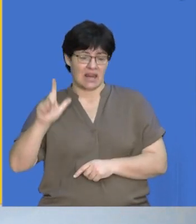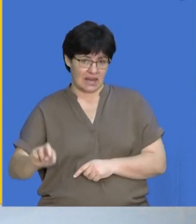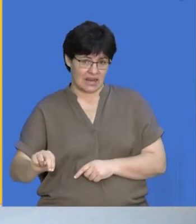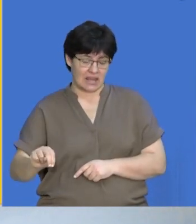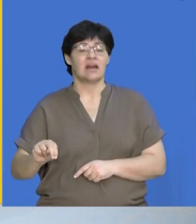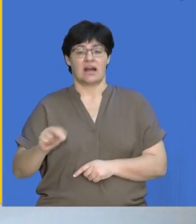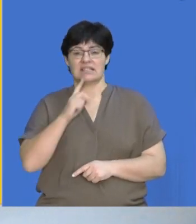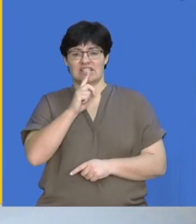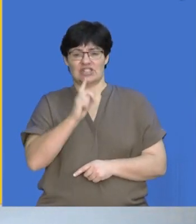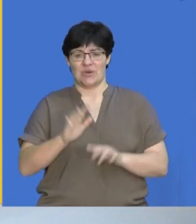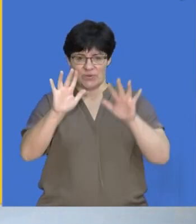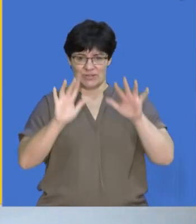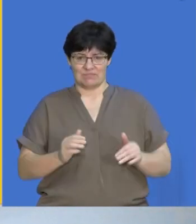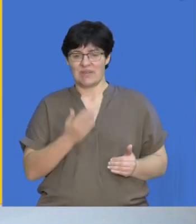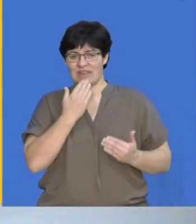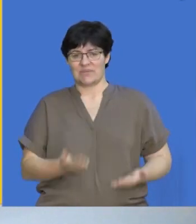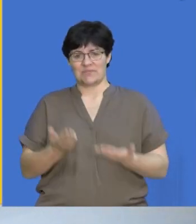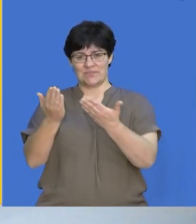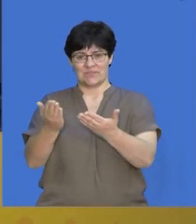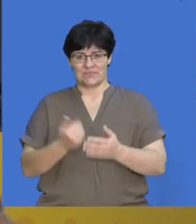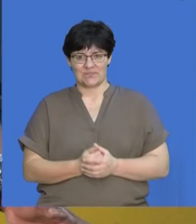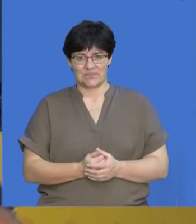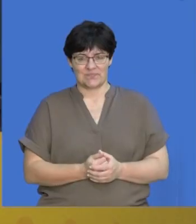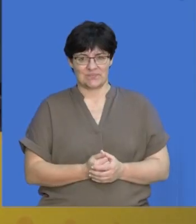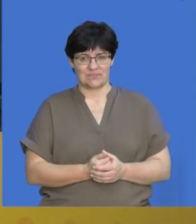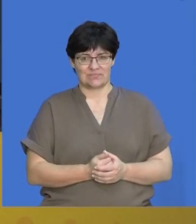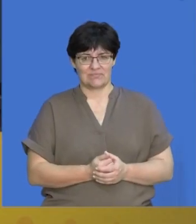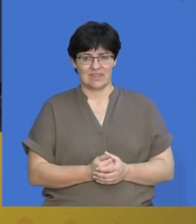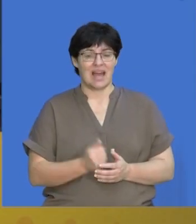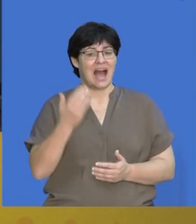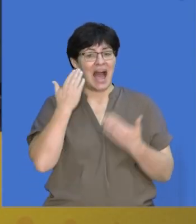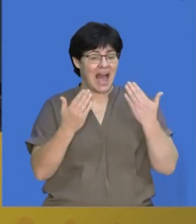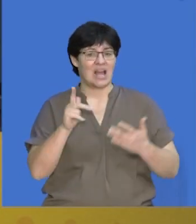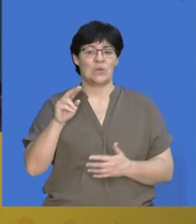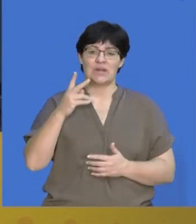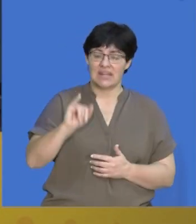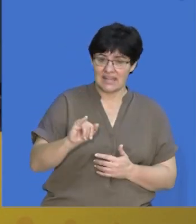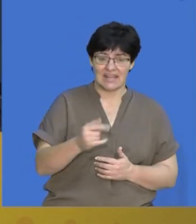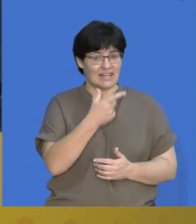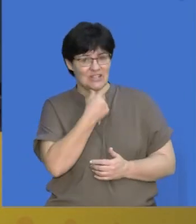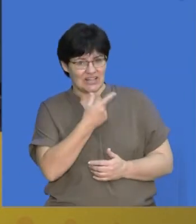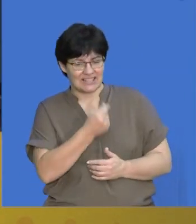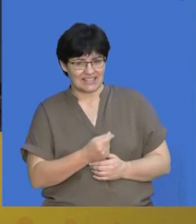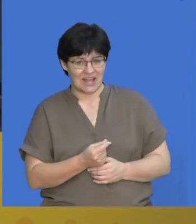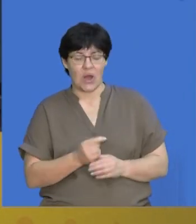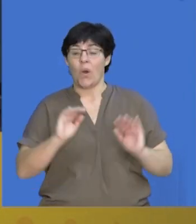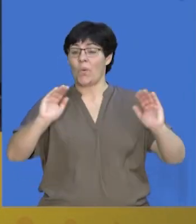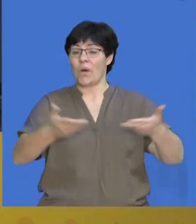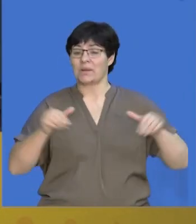teacher. Thank you so much, guys, and over to you. Hi, Looney, Nicolene. Guys, welcome